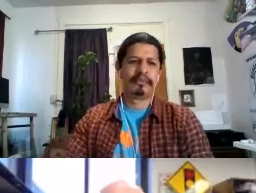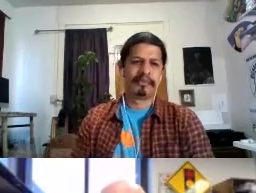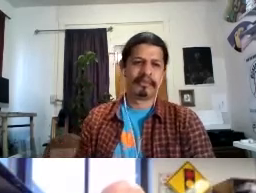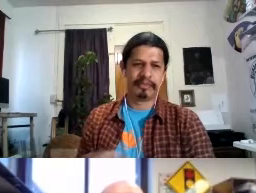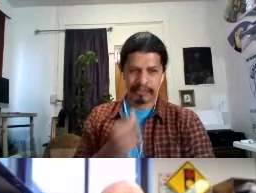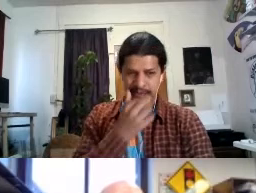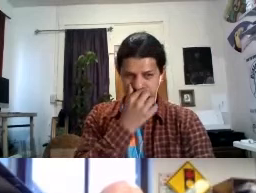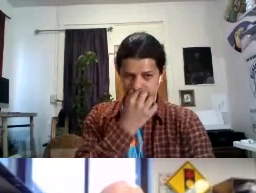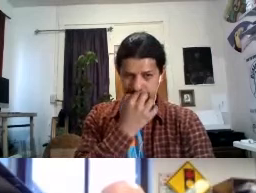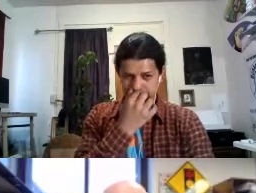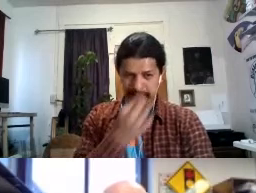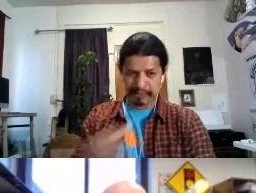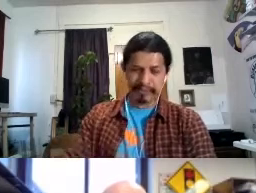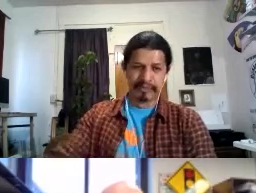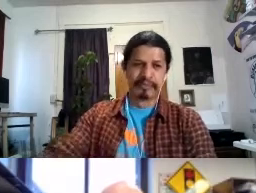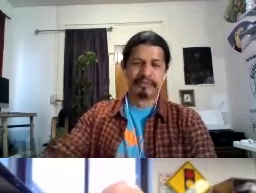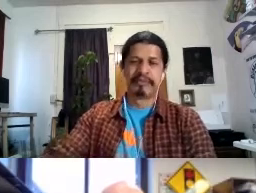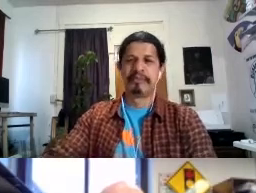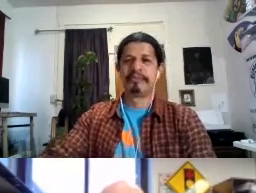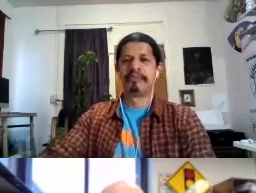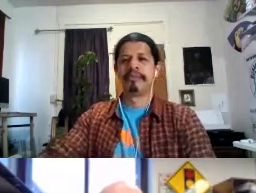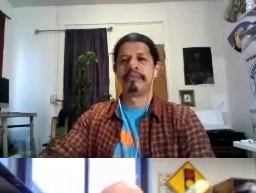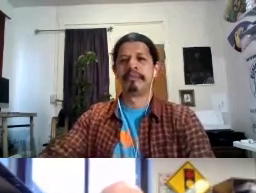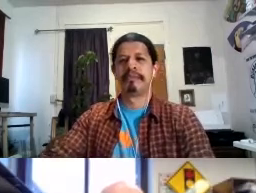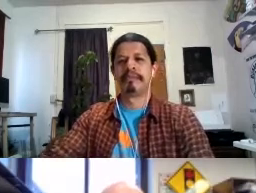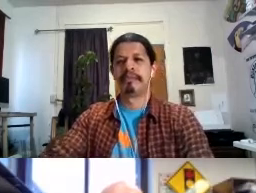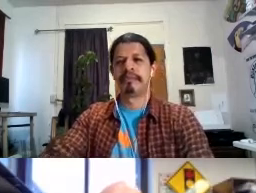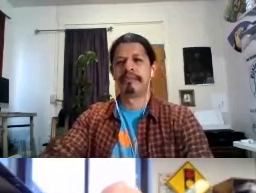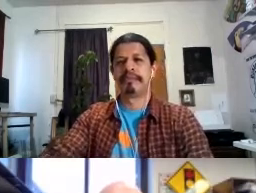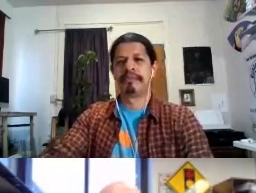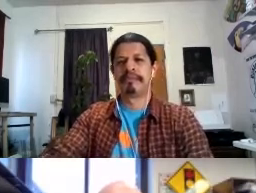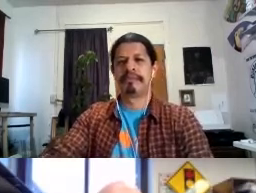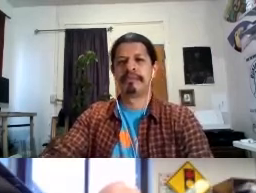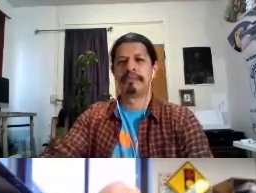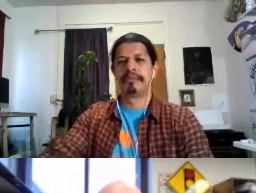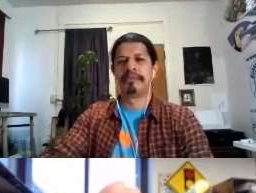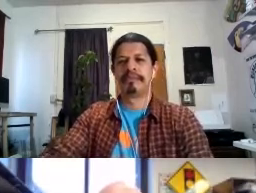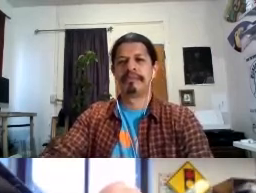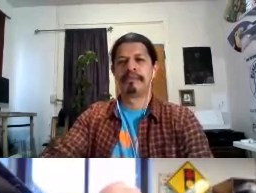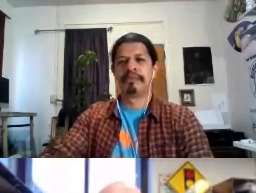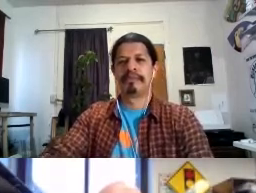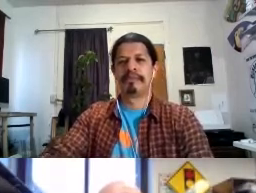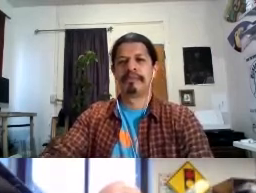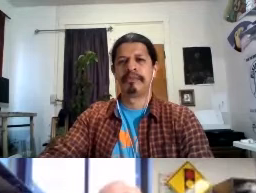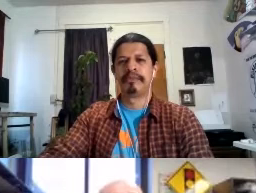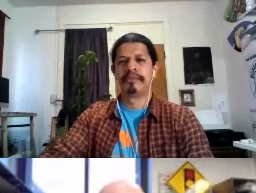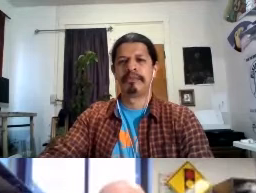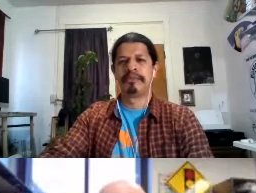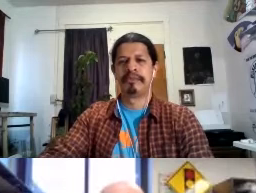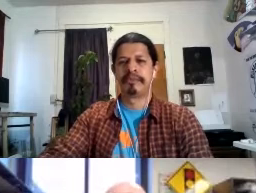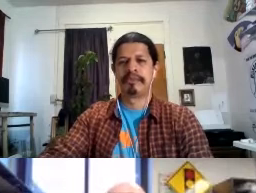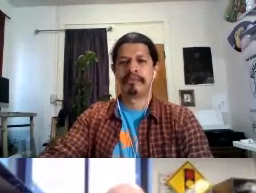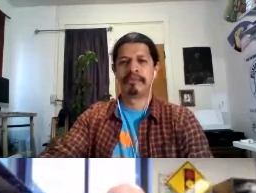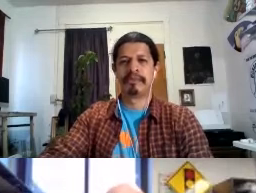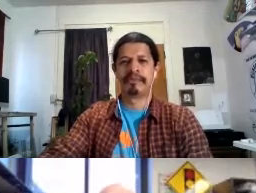traffic engineers performed an accurate and defensible traffic study at that location that looked at the operations of the intersection itself.